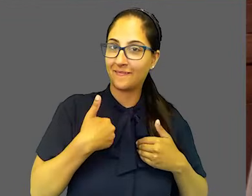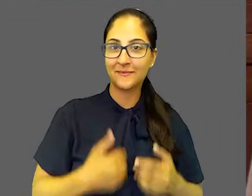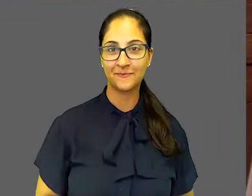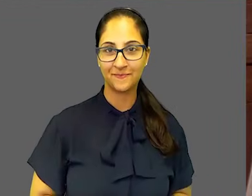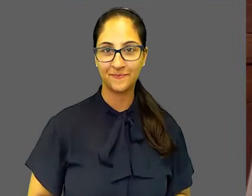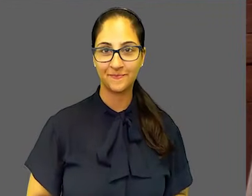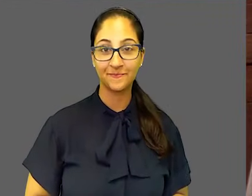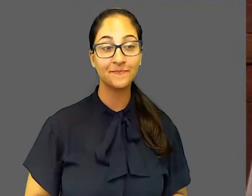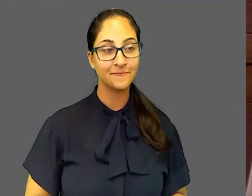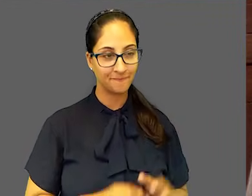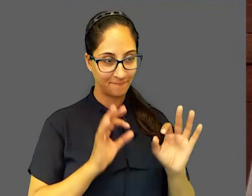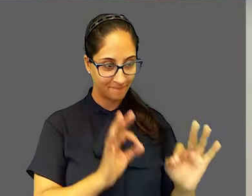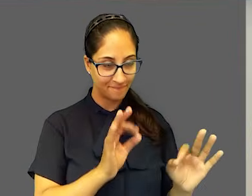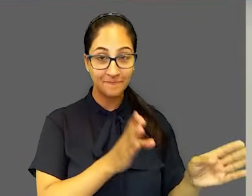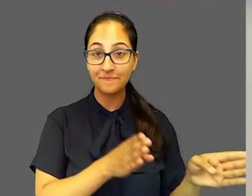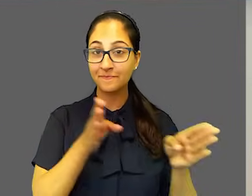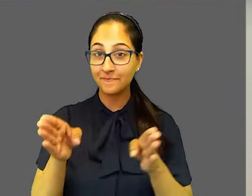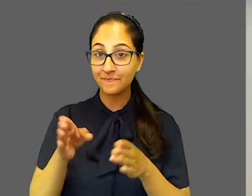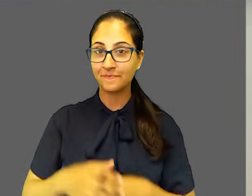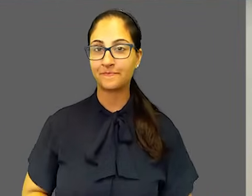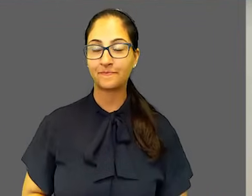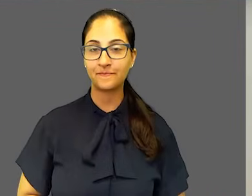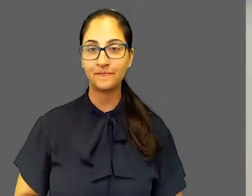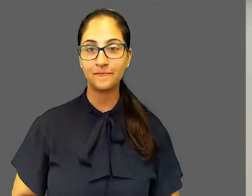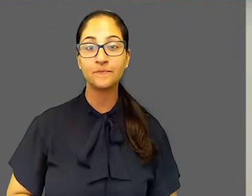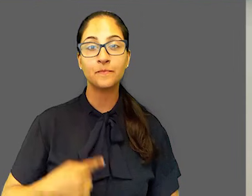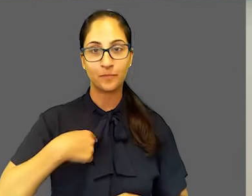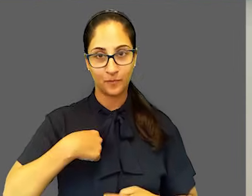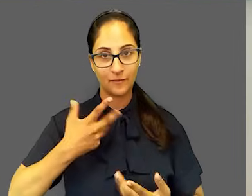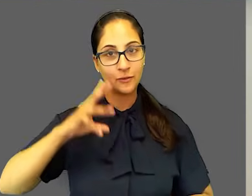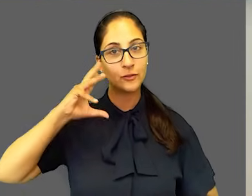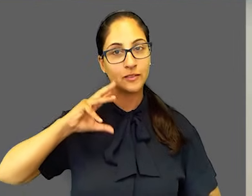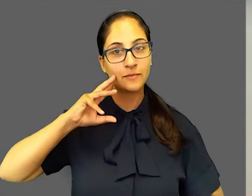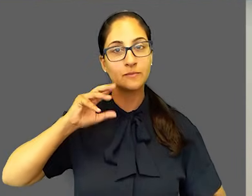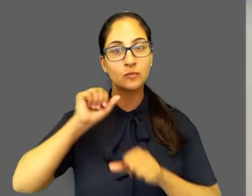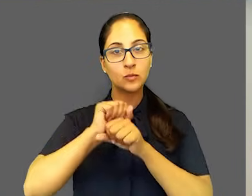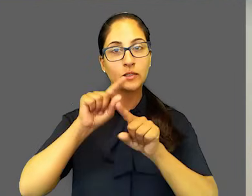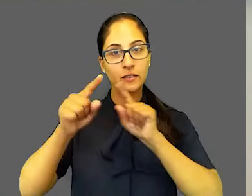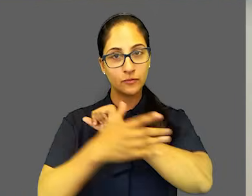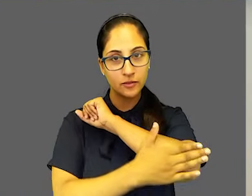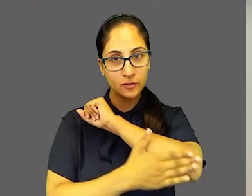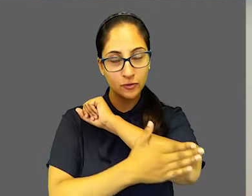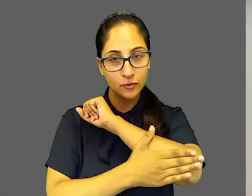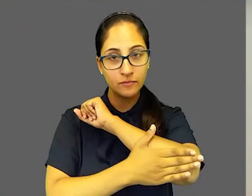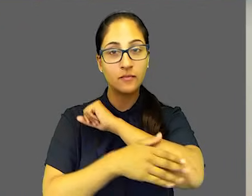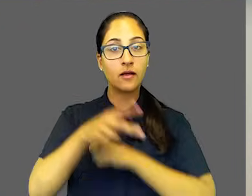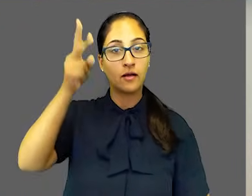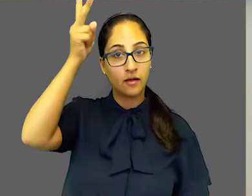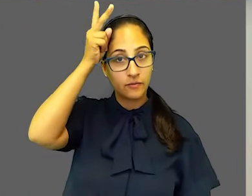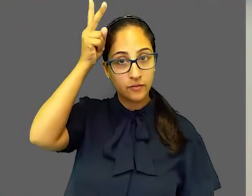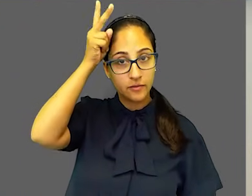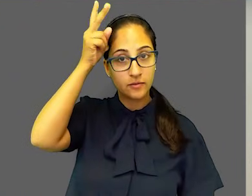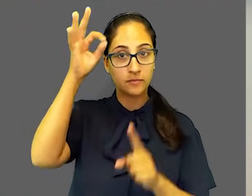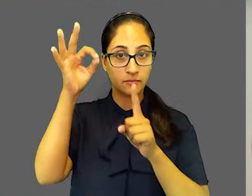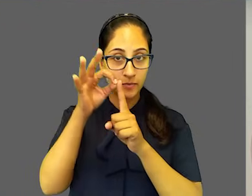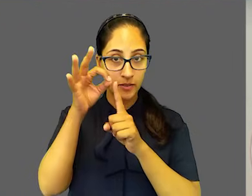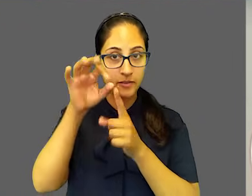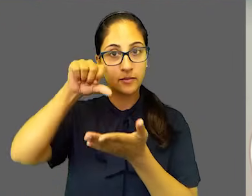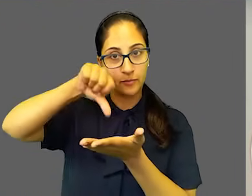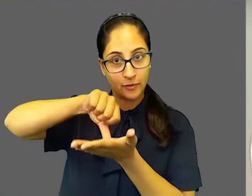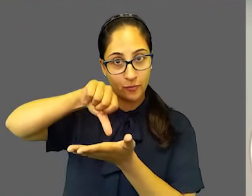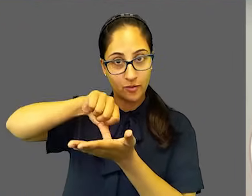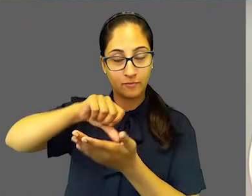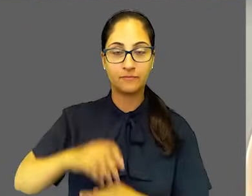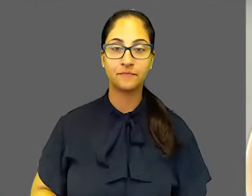Meshkan, how about you? I've had the opportunity to work with ITRIP Pakistan and also with ITRIP Afghanistan and ITRIP Iran.